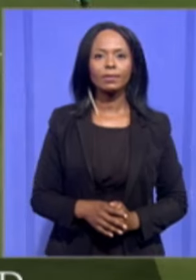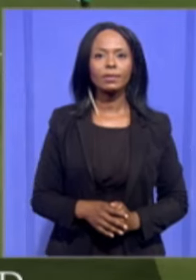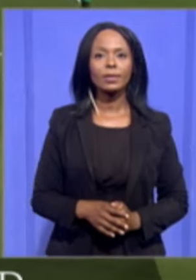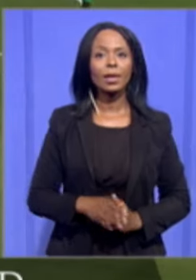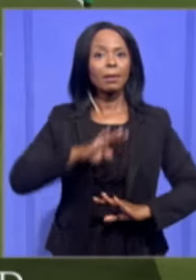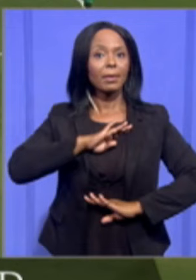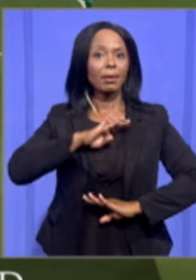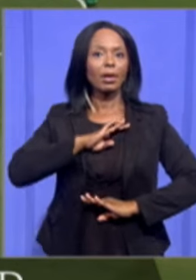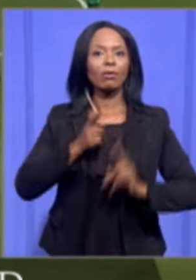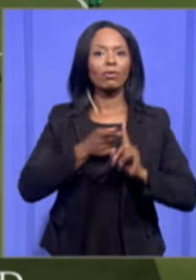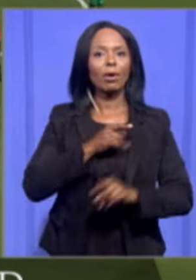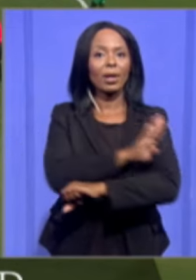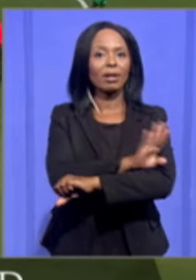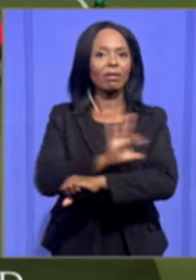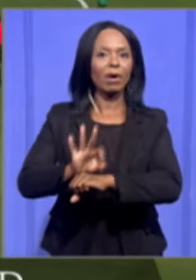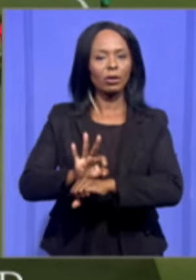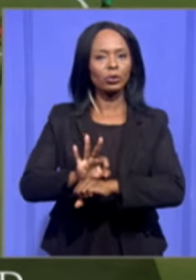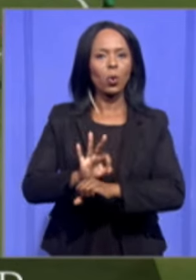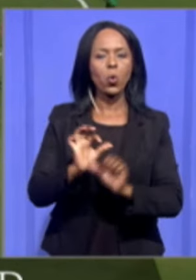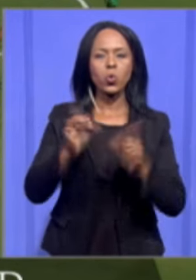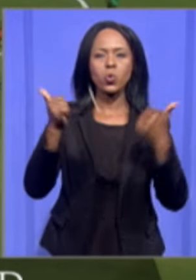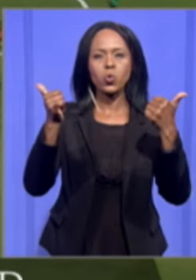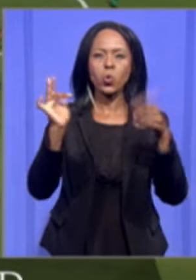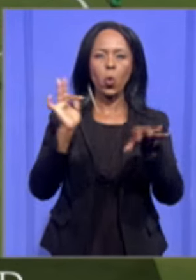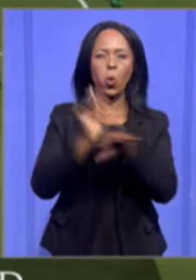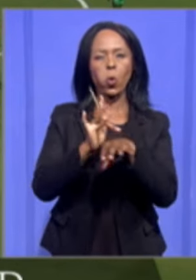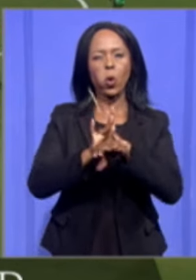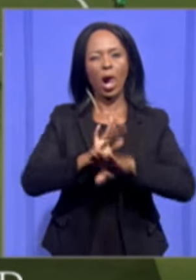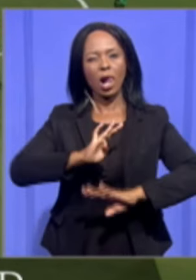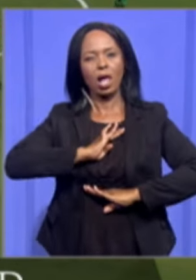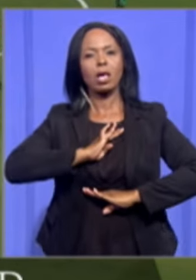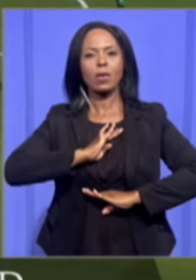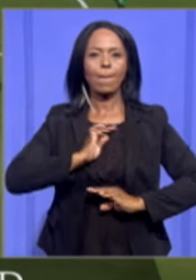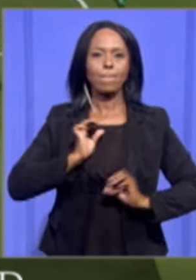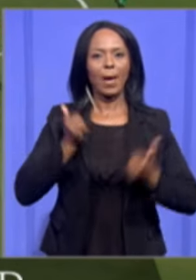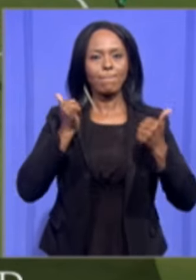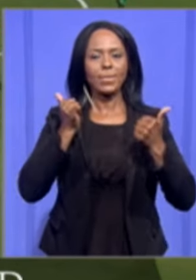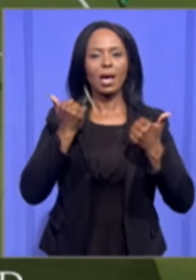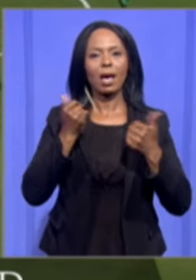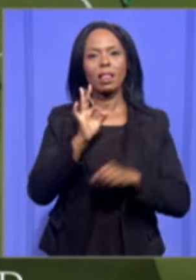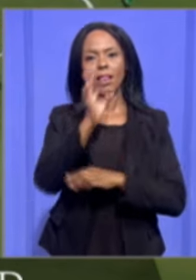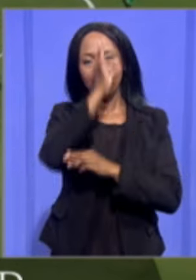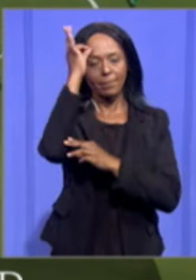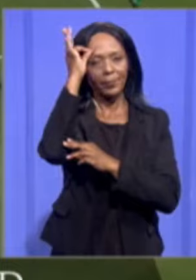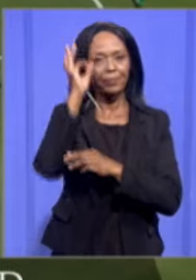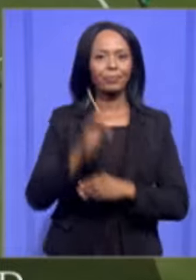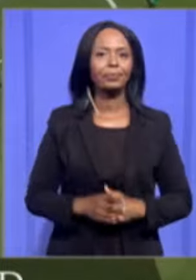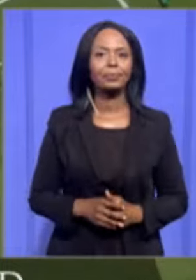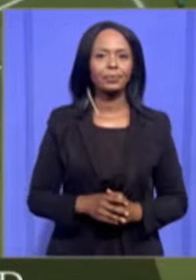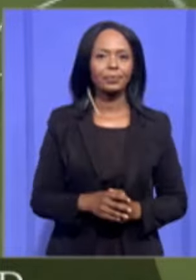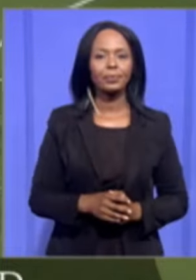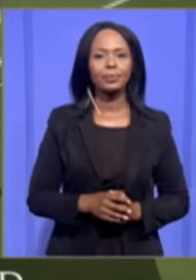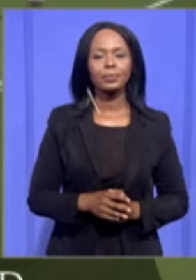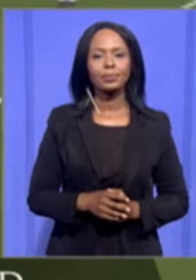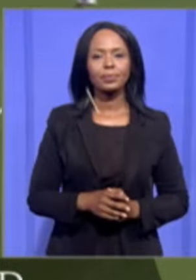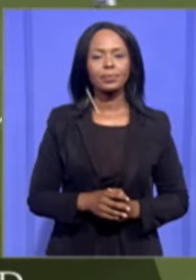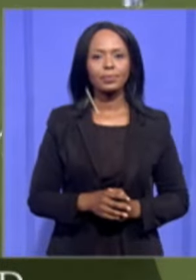Moswaradino wa Burkina Faso o ile a thiba kgwele e kotsi motsotsong wa bo masome a mararo. It's